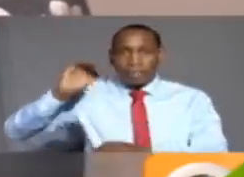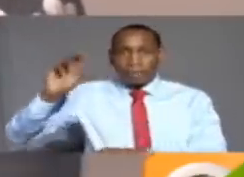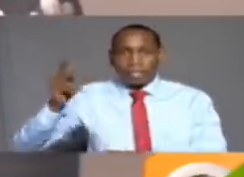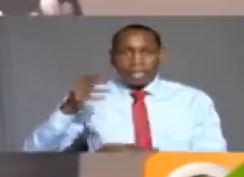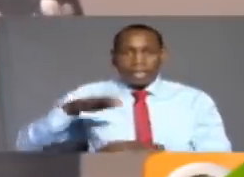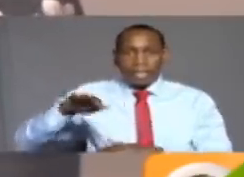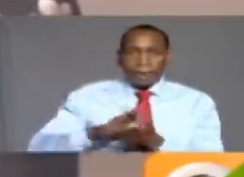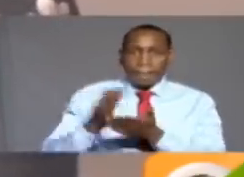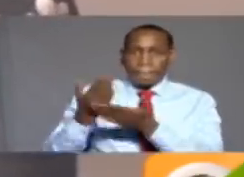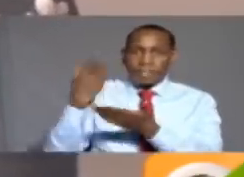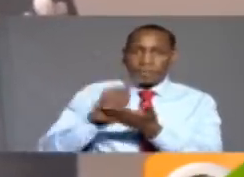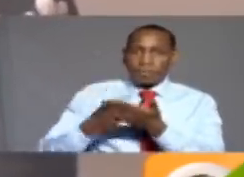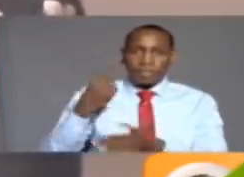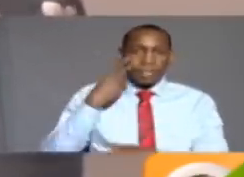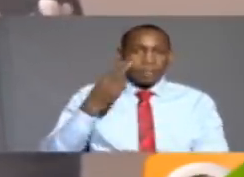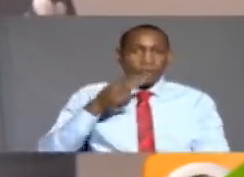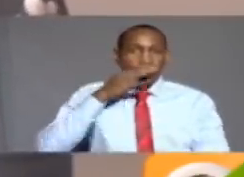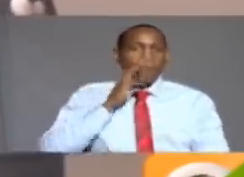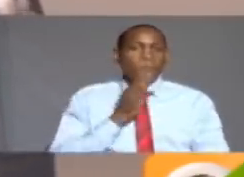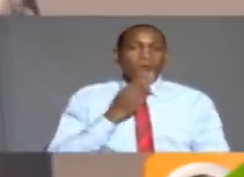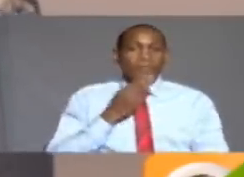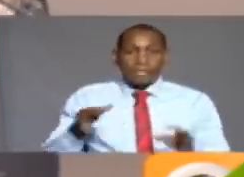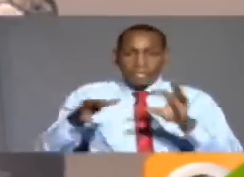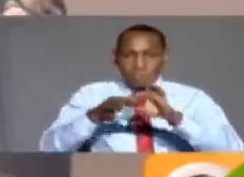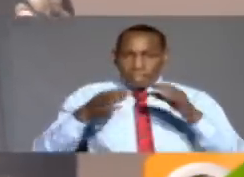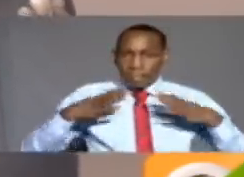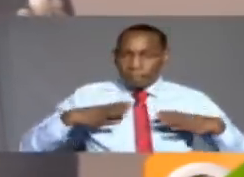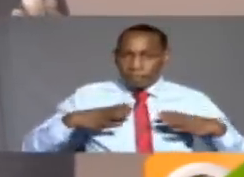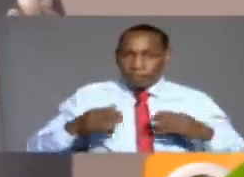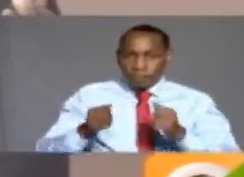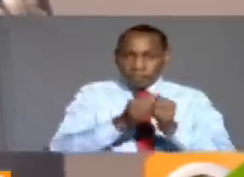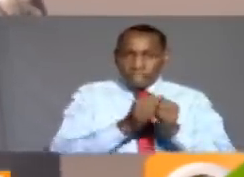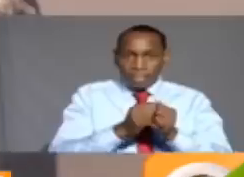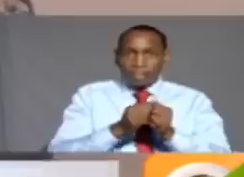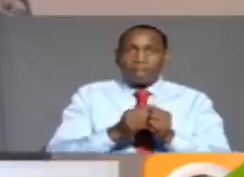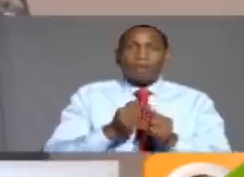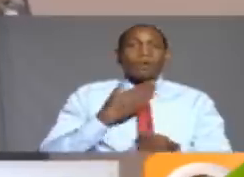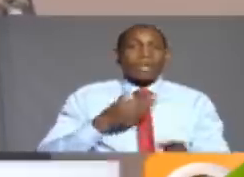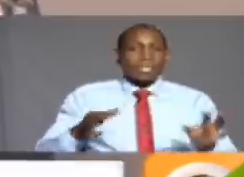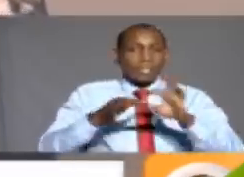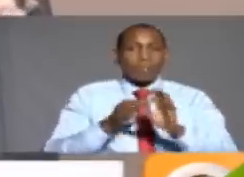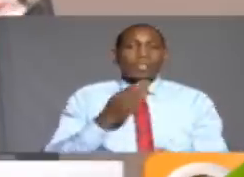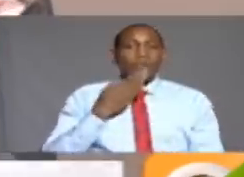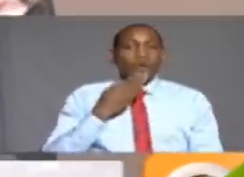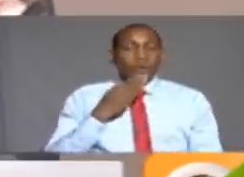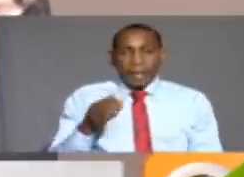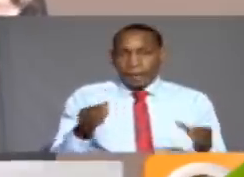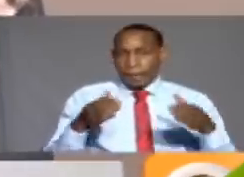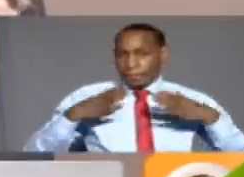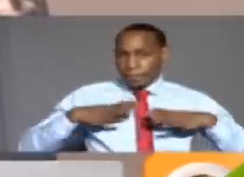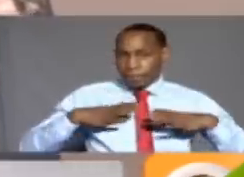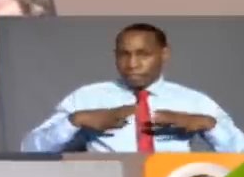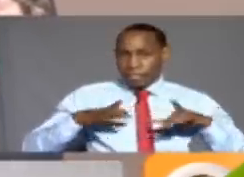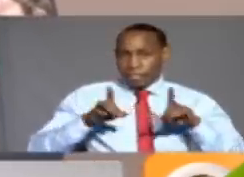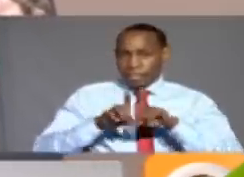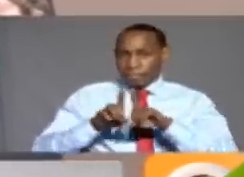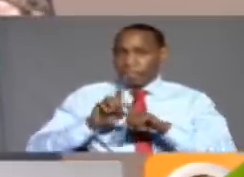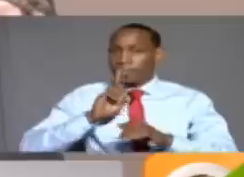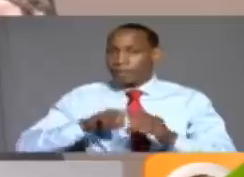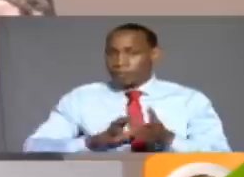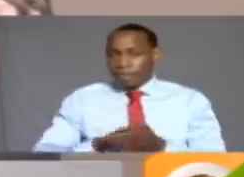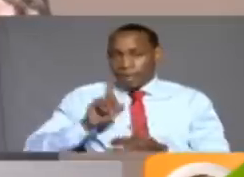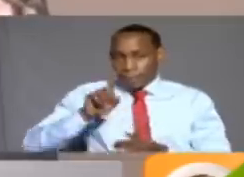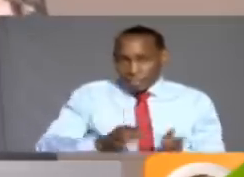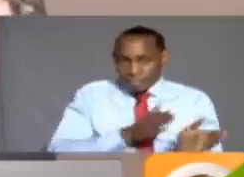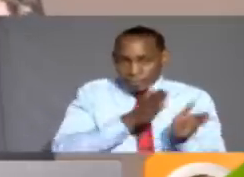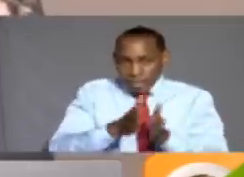week you saw Mudavadi bringing his people together and calling for unity of the Luhya people and also saying, look, we need to